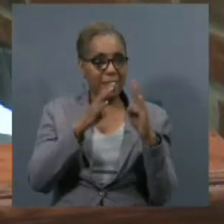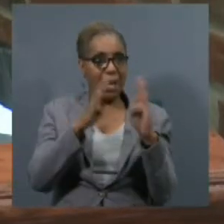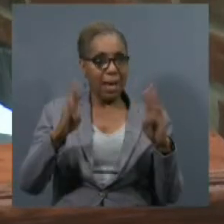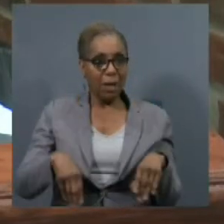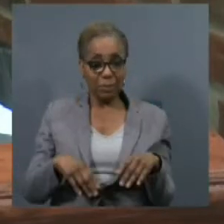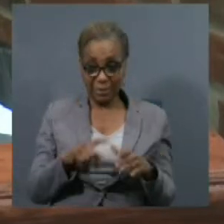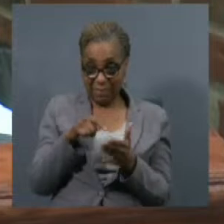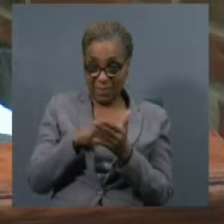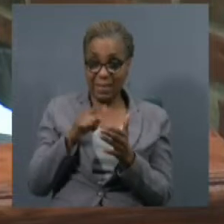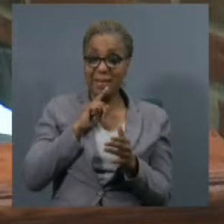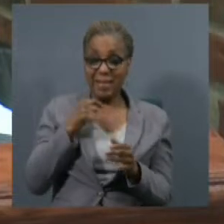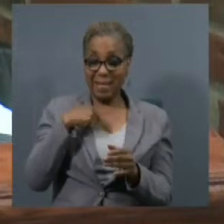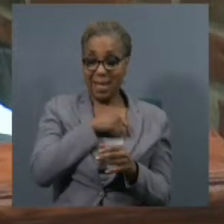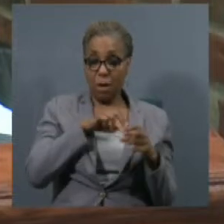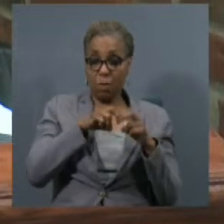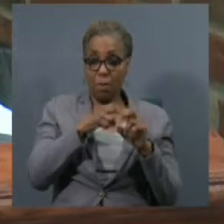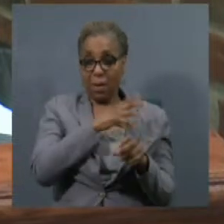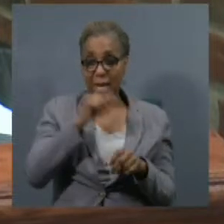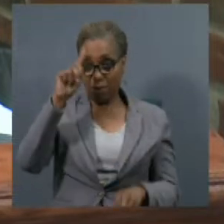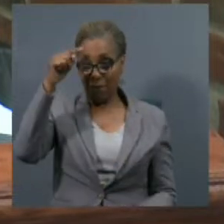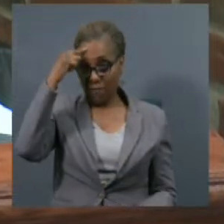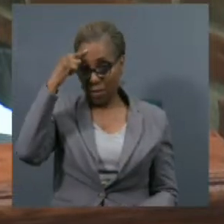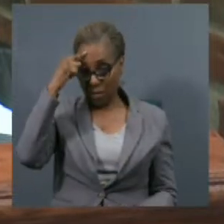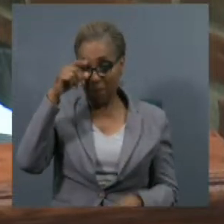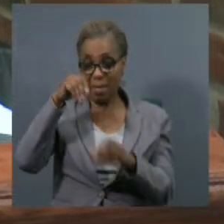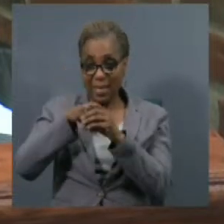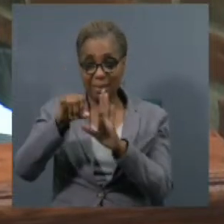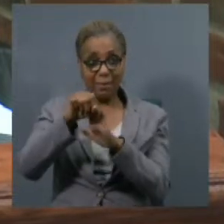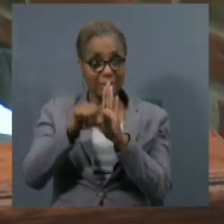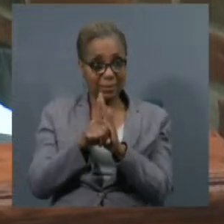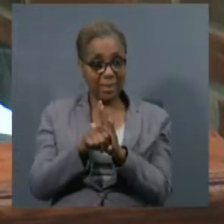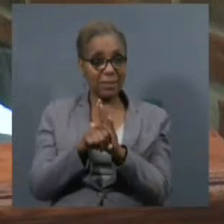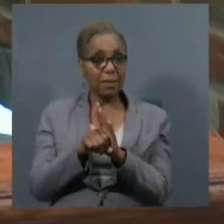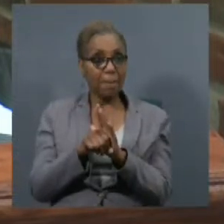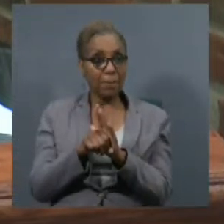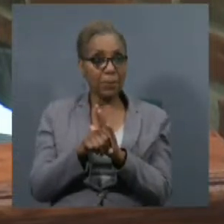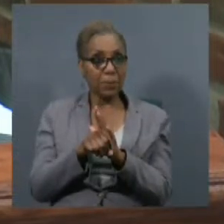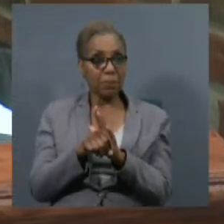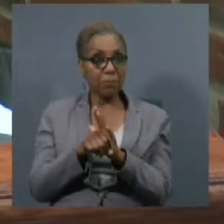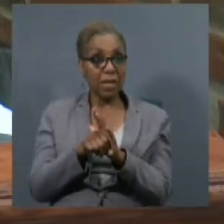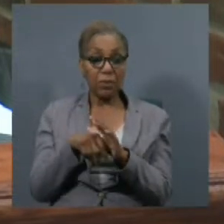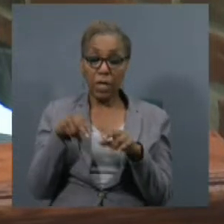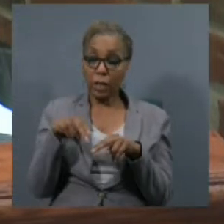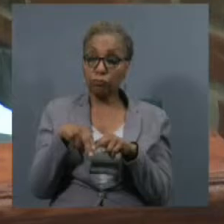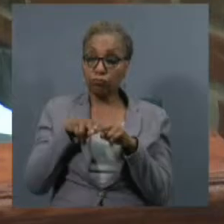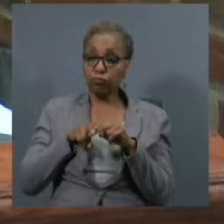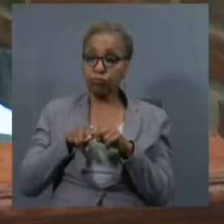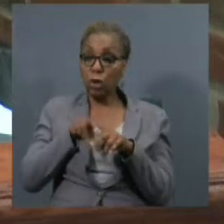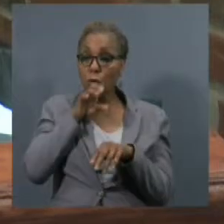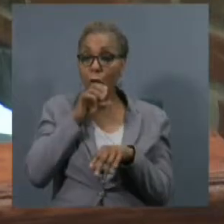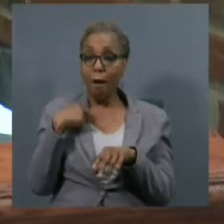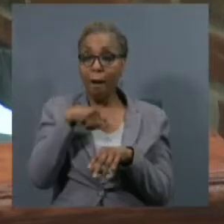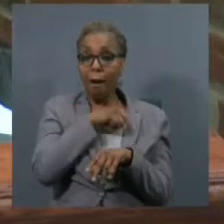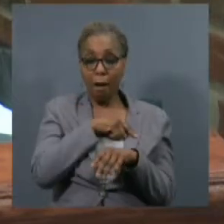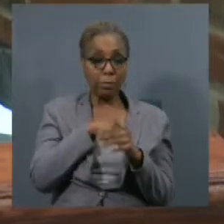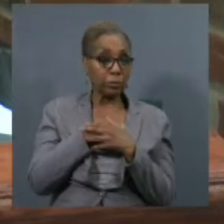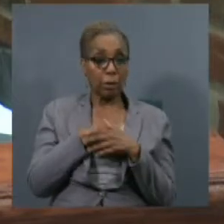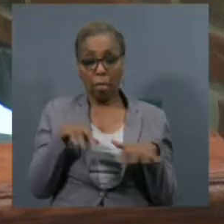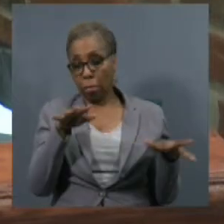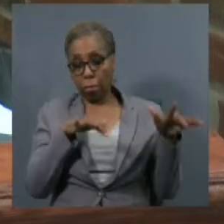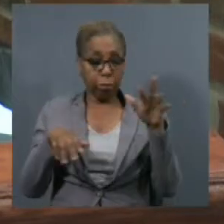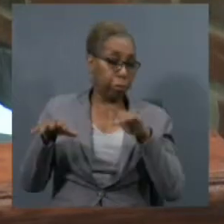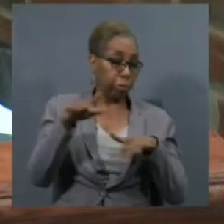our problem. And the federal government and the state are sitting back and watching us flounder around up